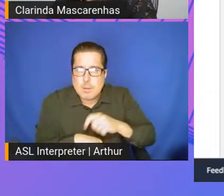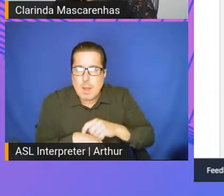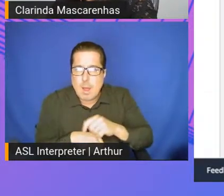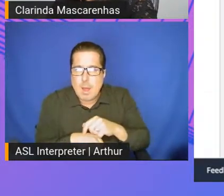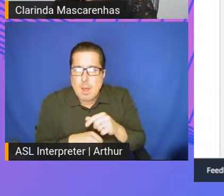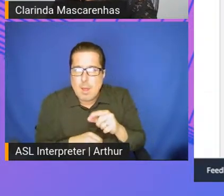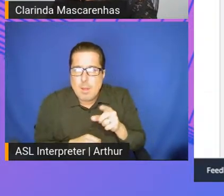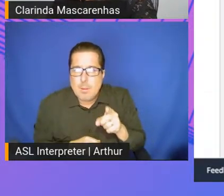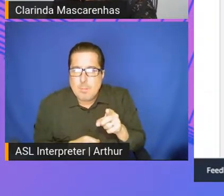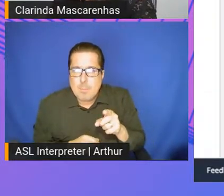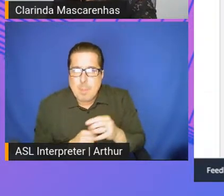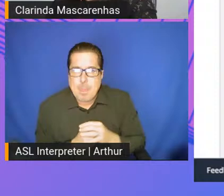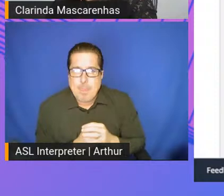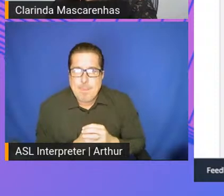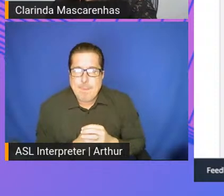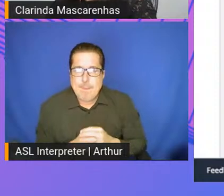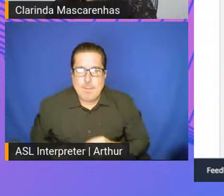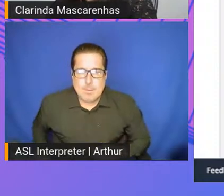console.